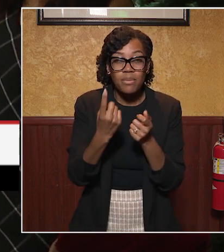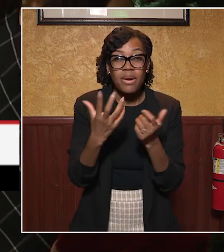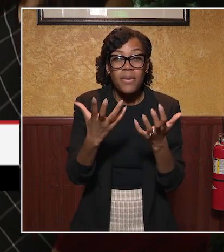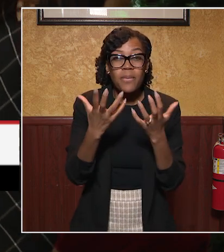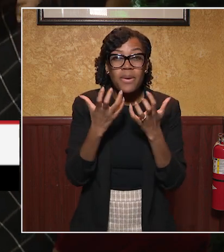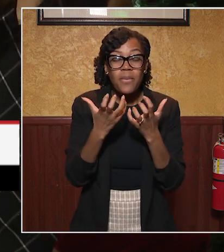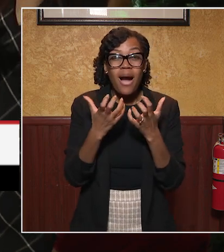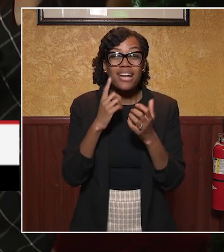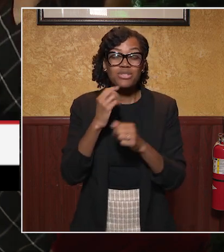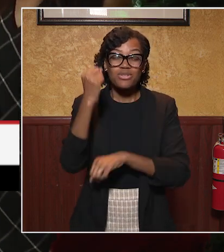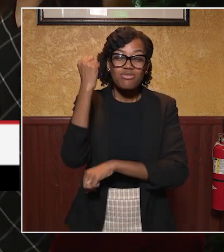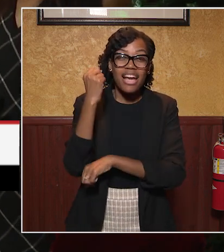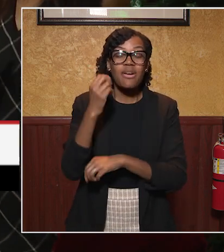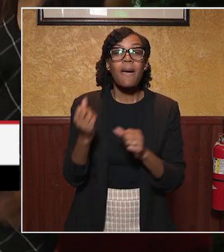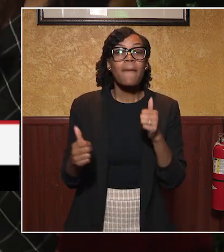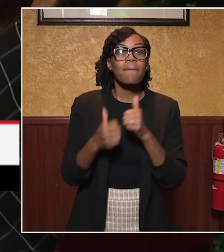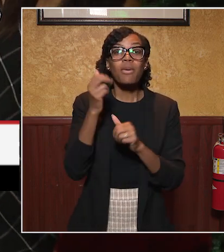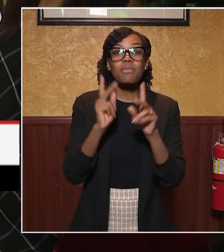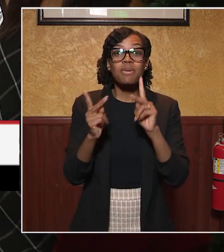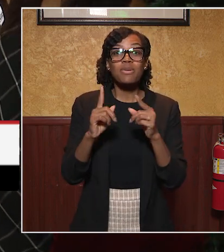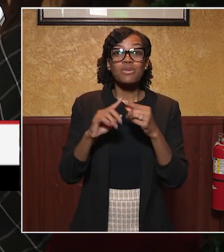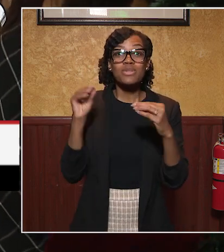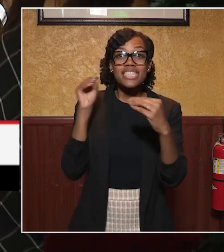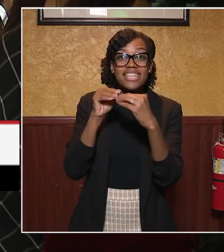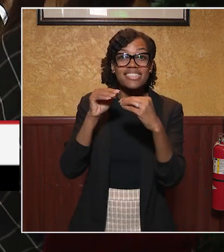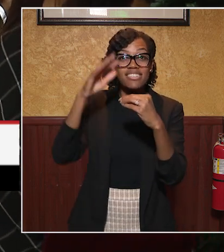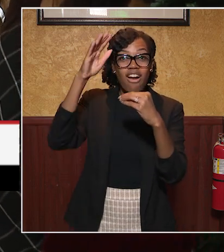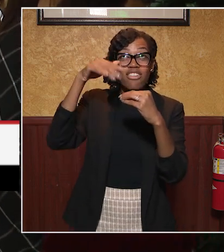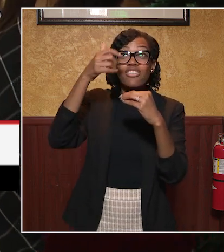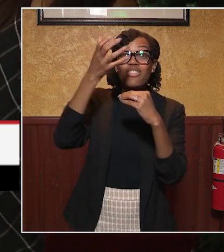to kiss under a mistletoe.